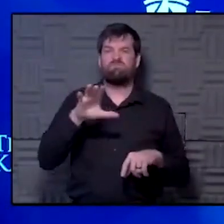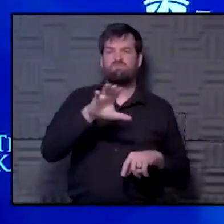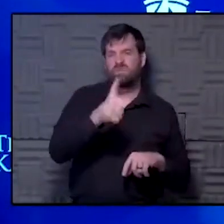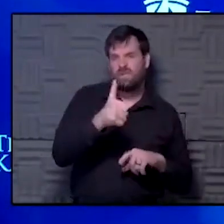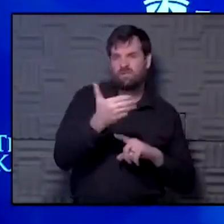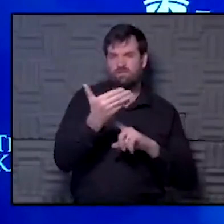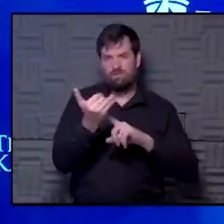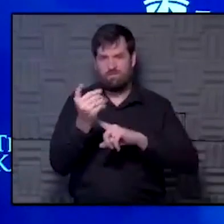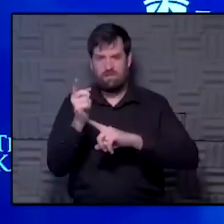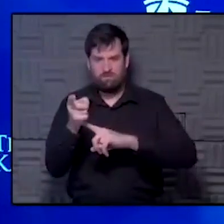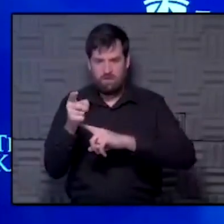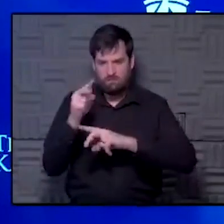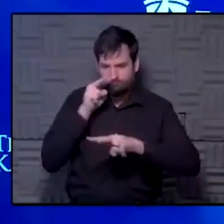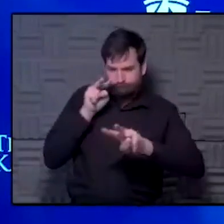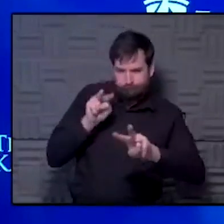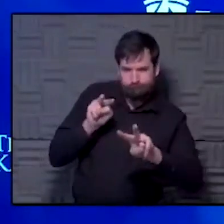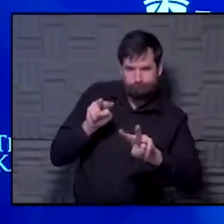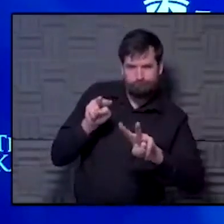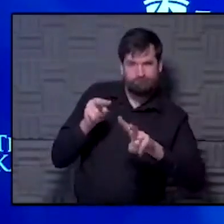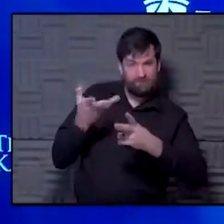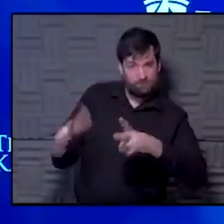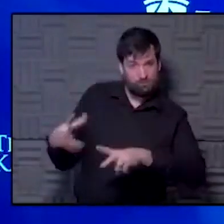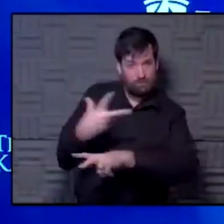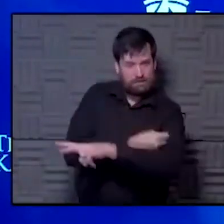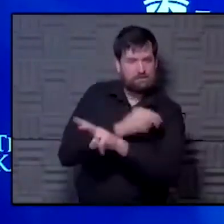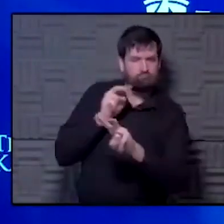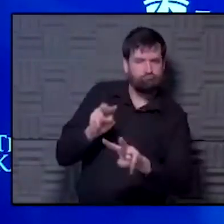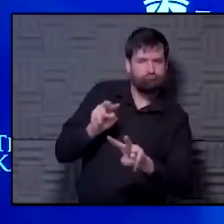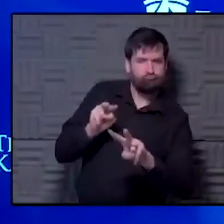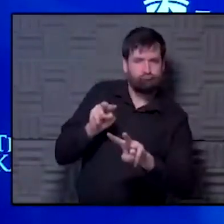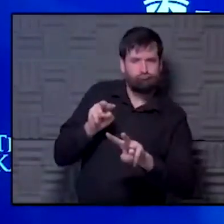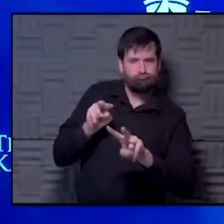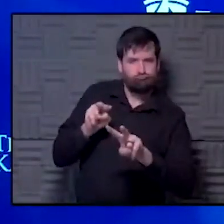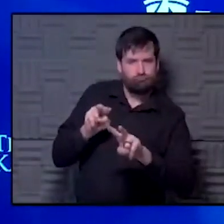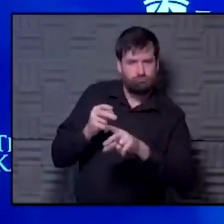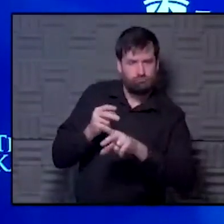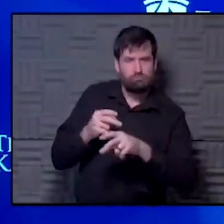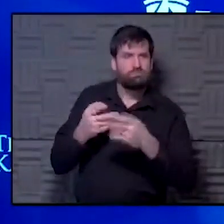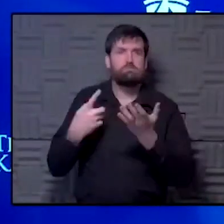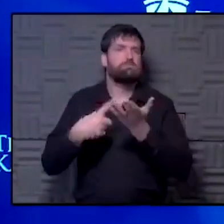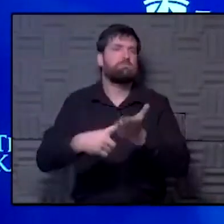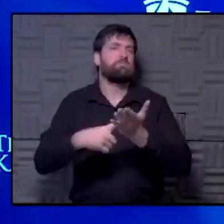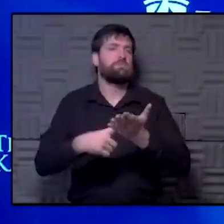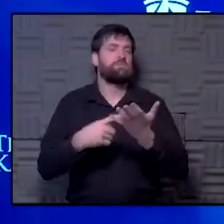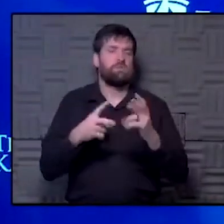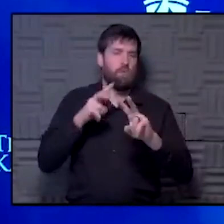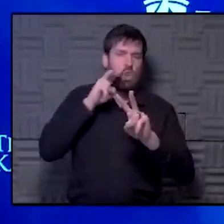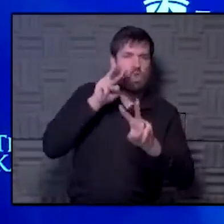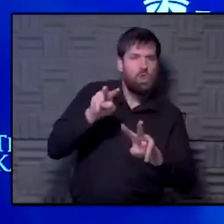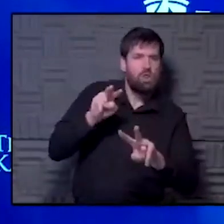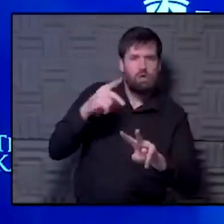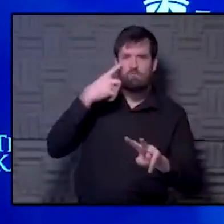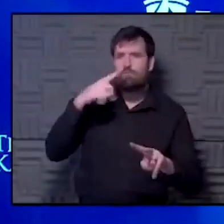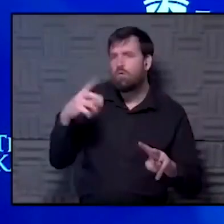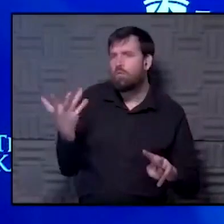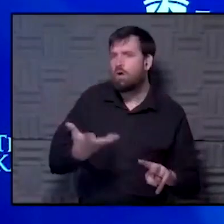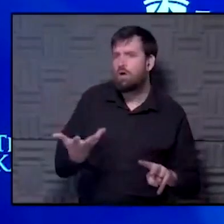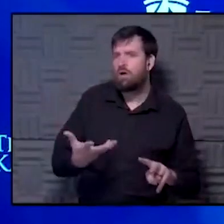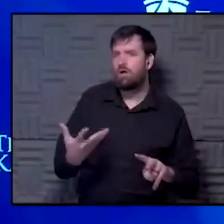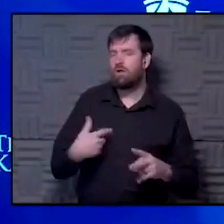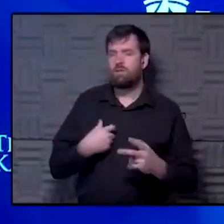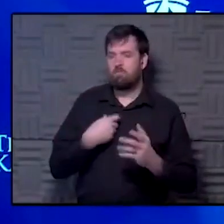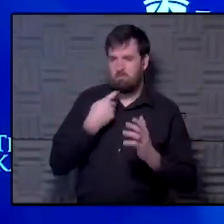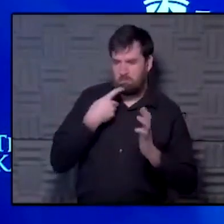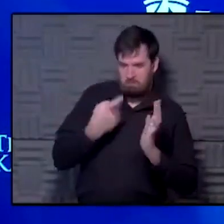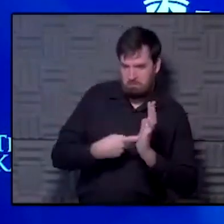minute window after someone is vaccinated that you kind of keep an eye on them. Can you talk a little about what exactly you're looking for and what would sort of